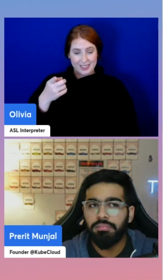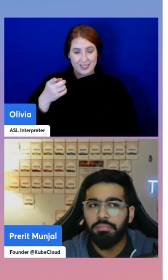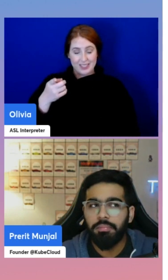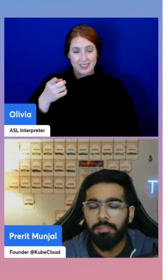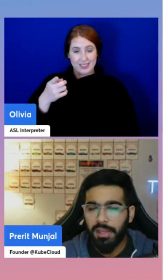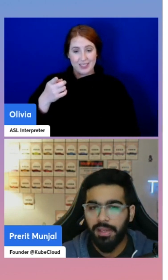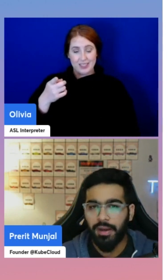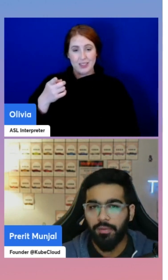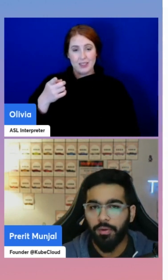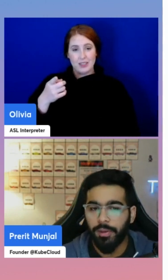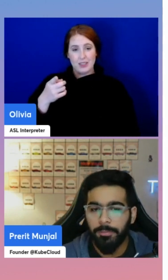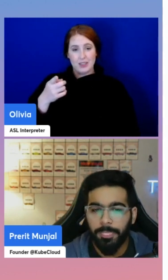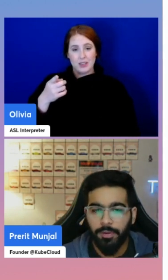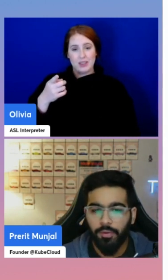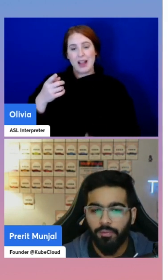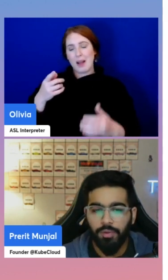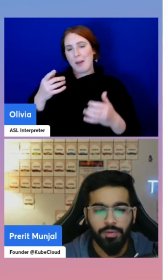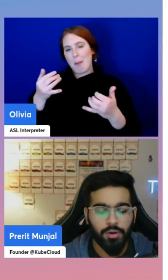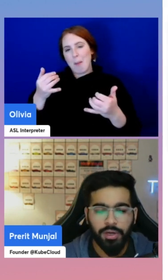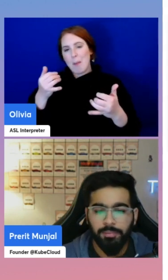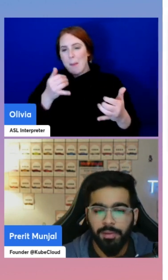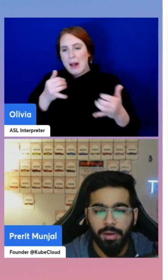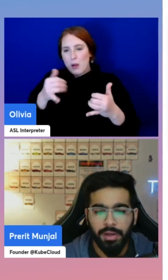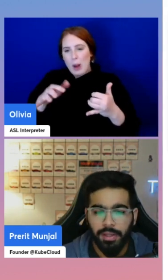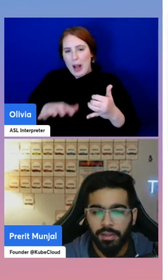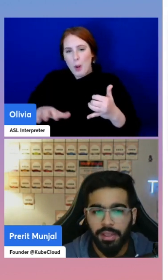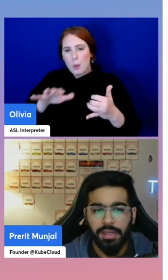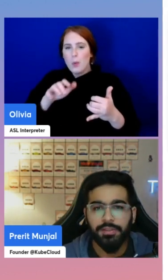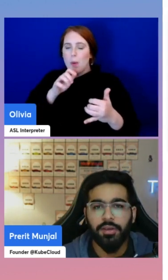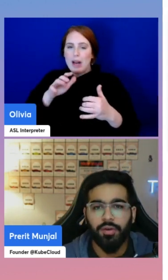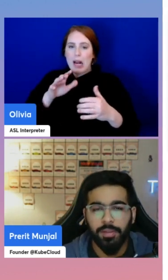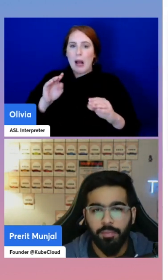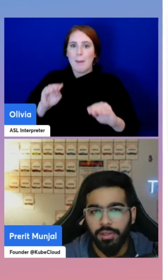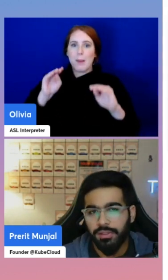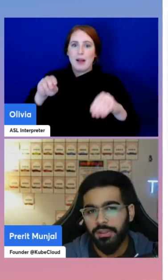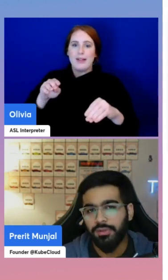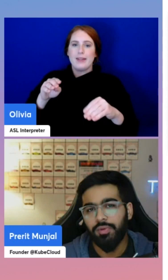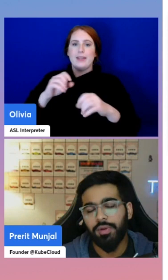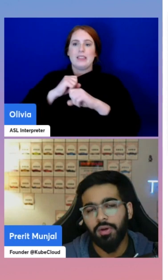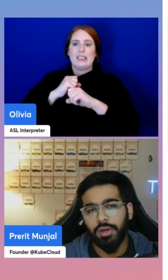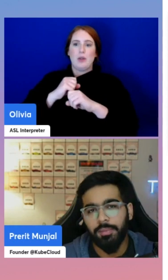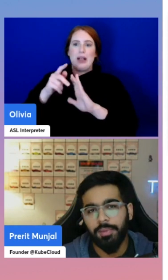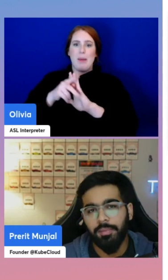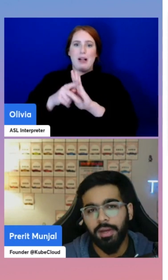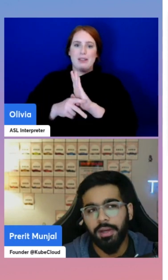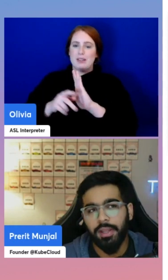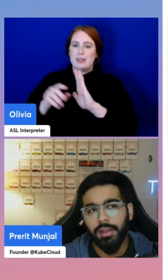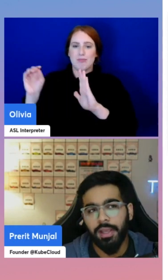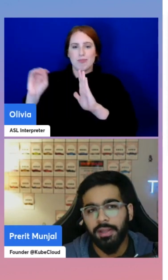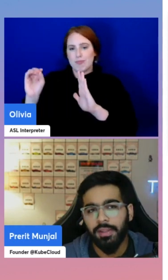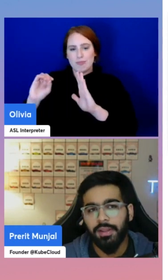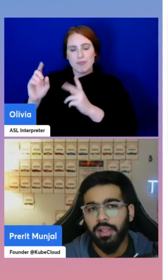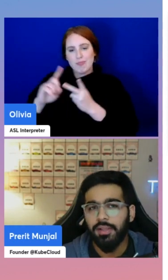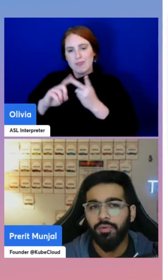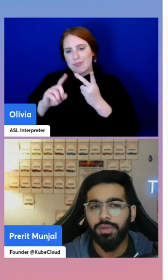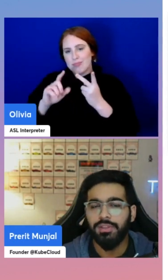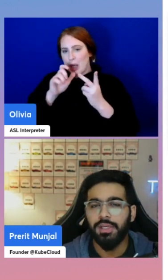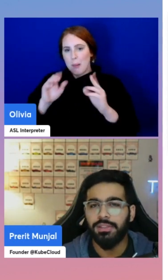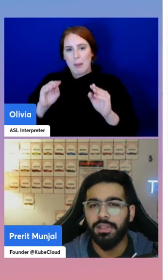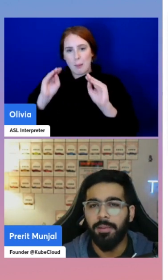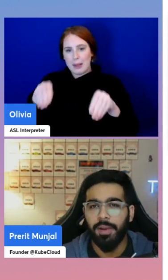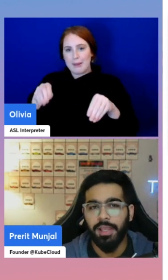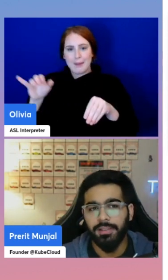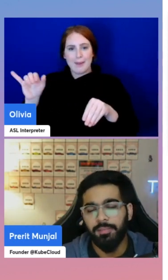a playground. Okay, so we were not implementing any security policies, we were not implementing anything, we